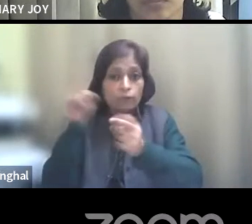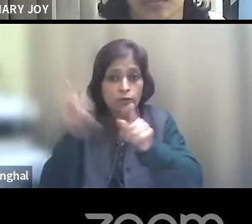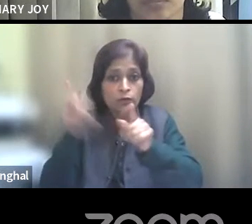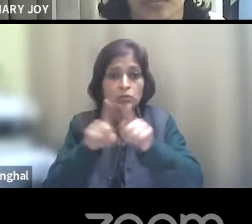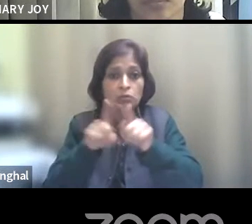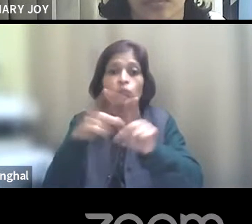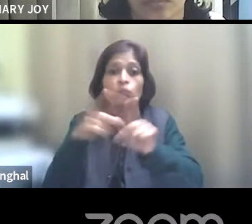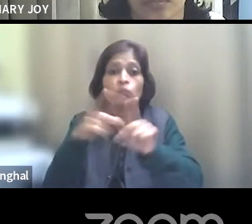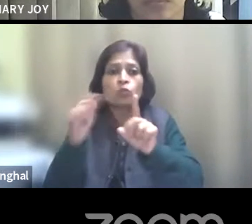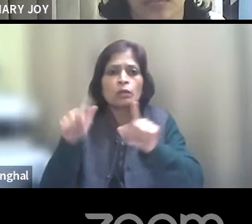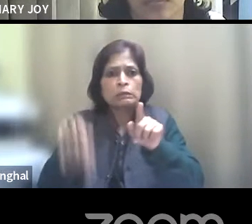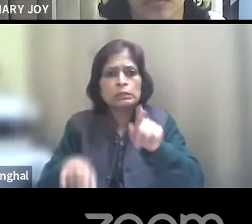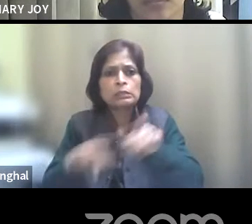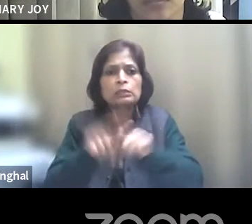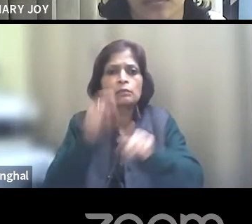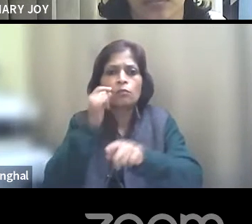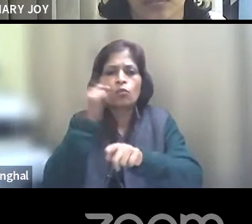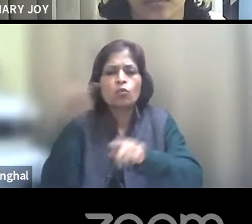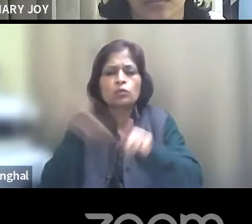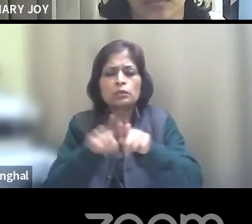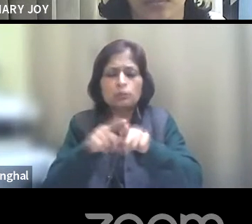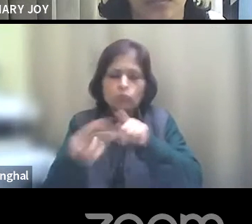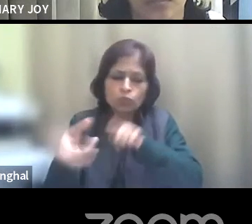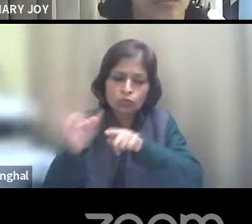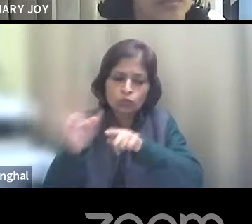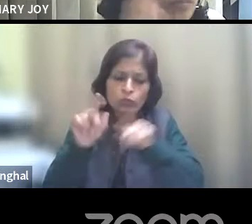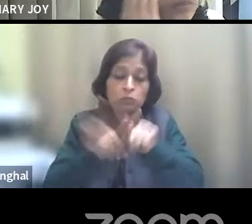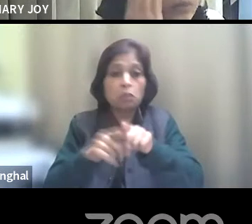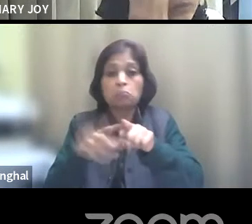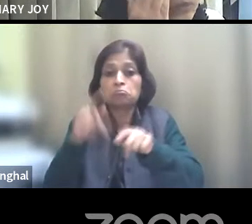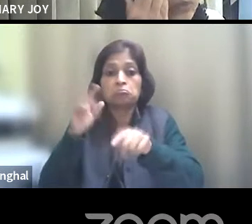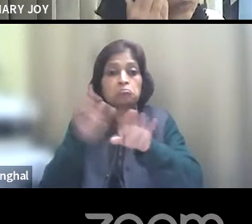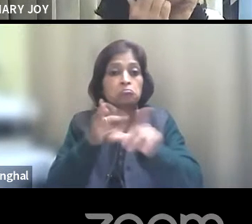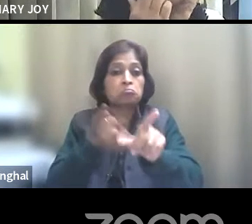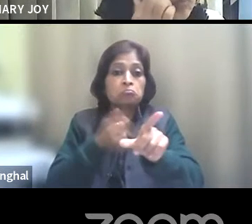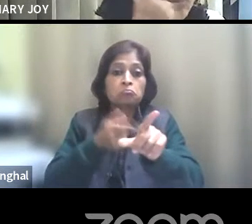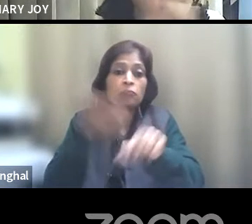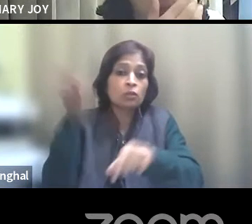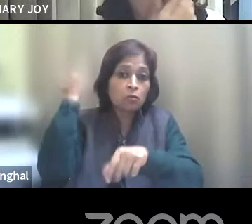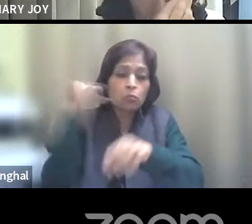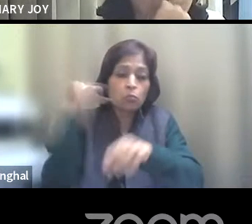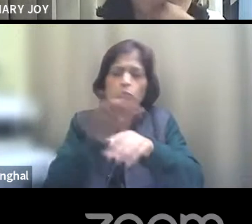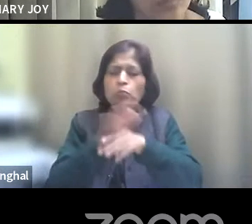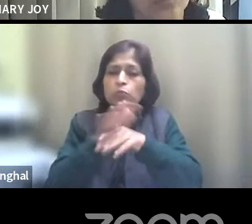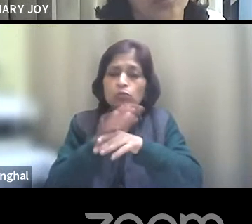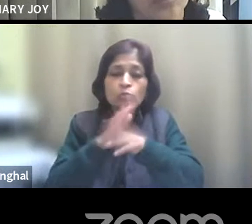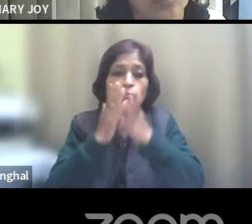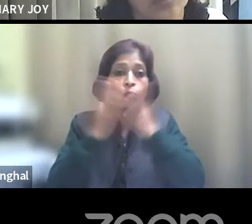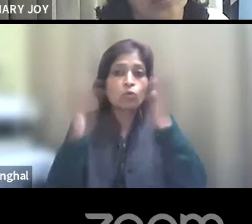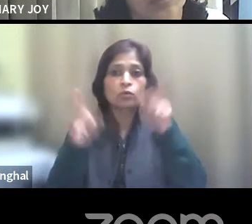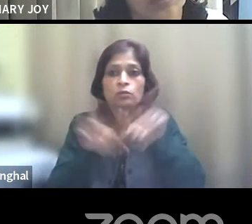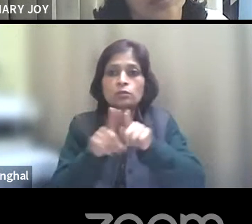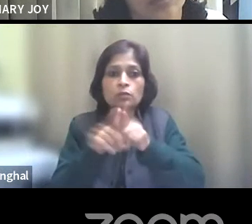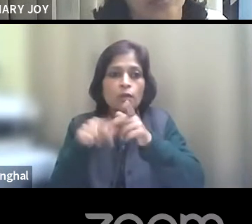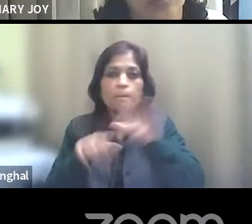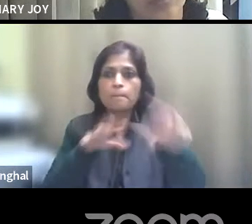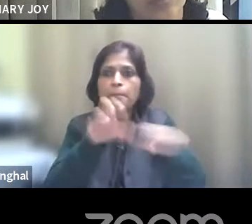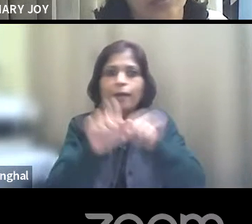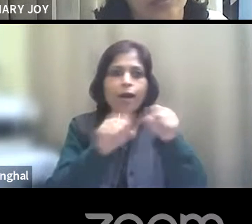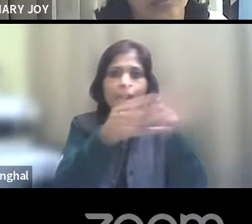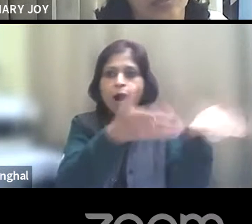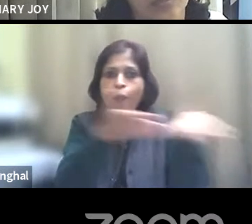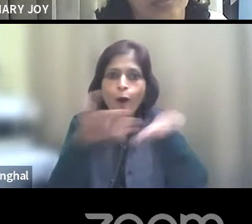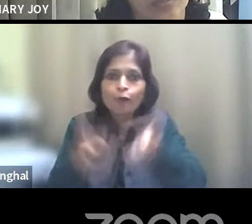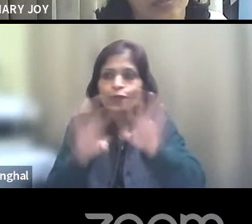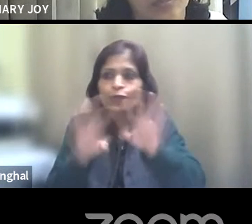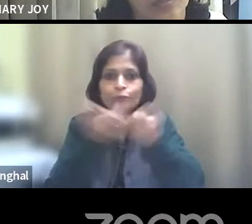gratitude because he's, again, like all senior professionals, very, very busy. So it was very difficult to, get him to say yes, though he